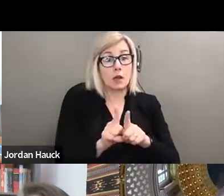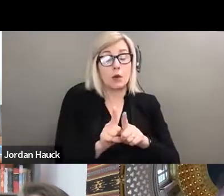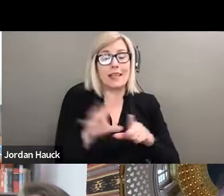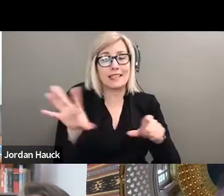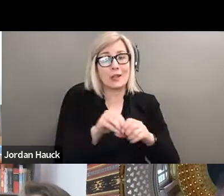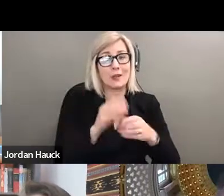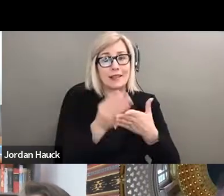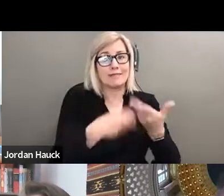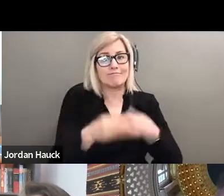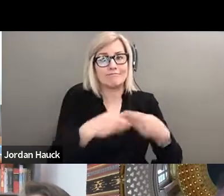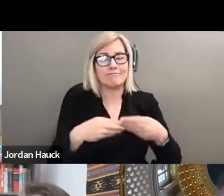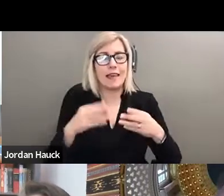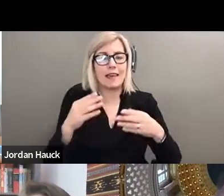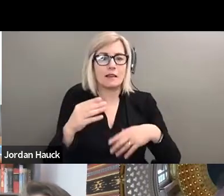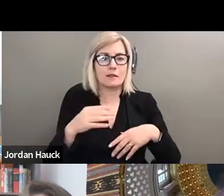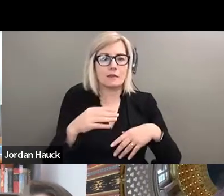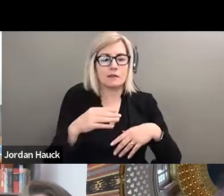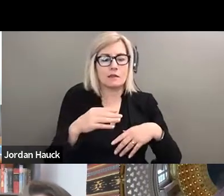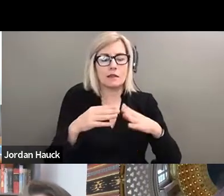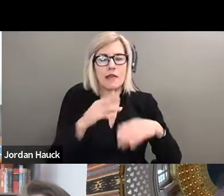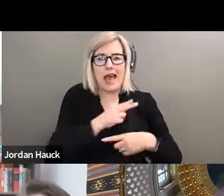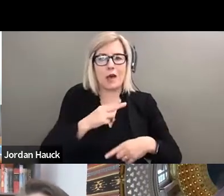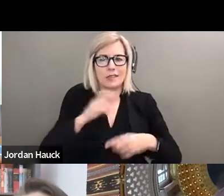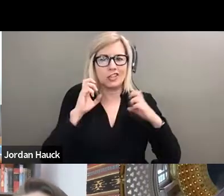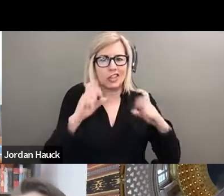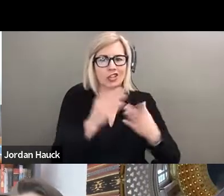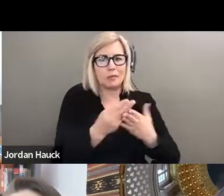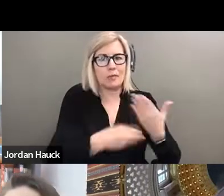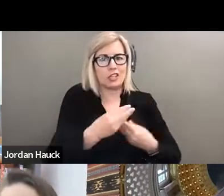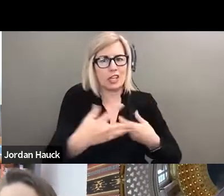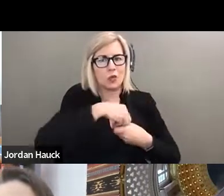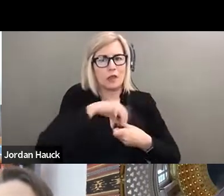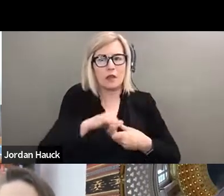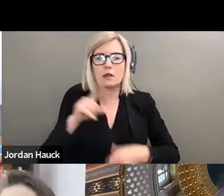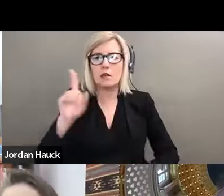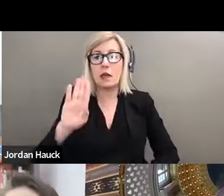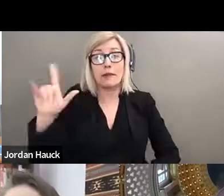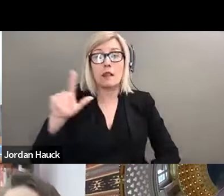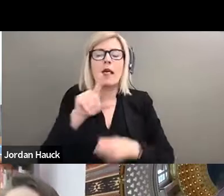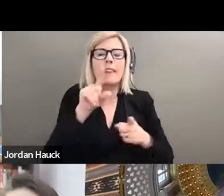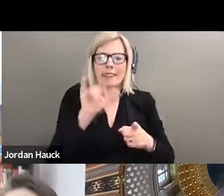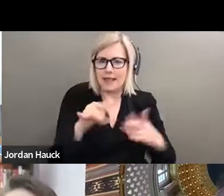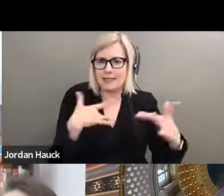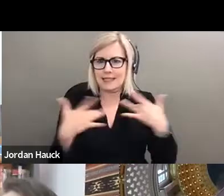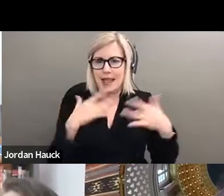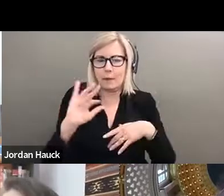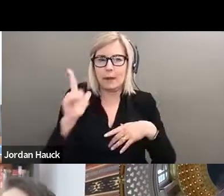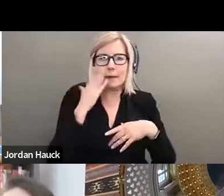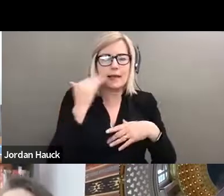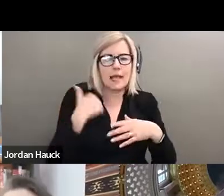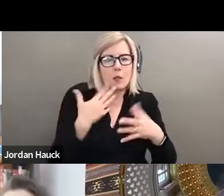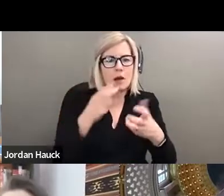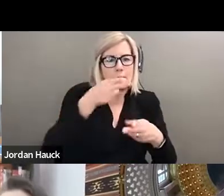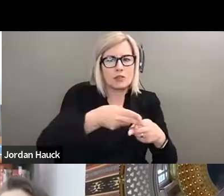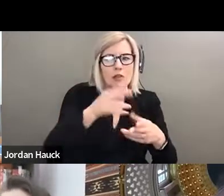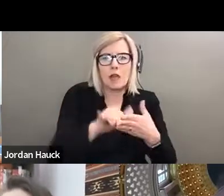budget, the House education budget. And we'll talk about that in a minute. Amy, that's an exciting bill. I was going to mention that we